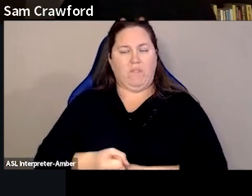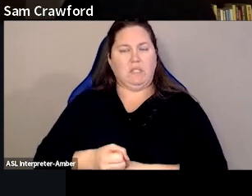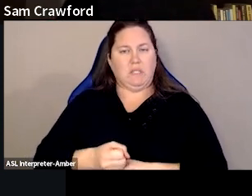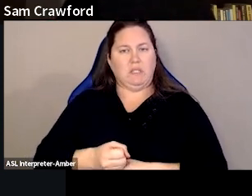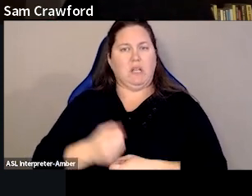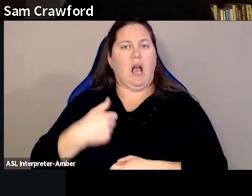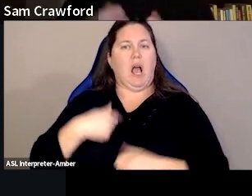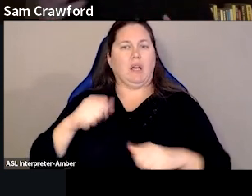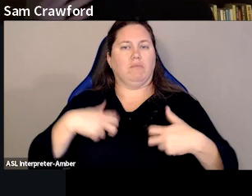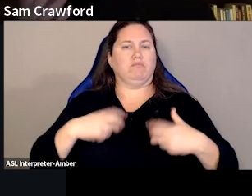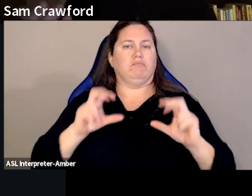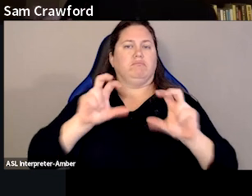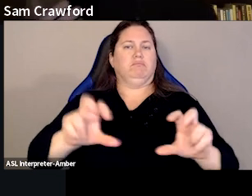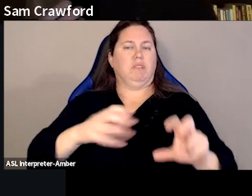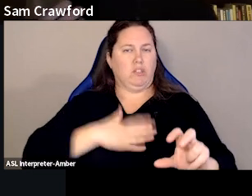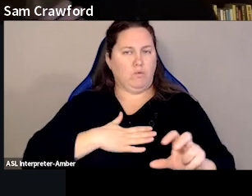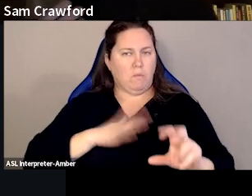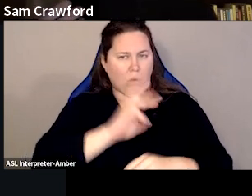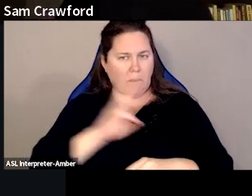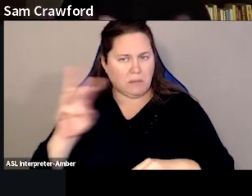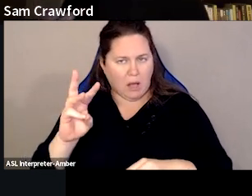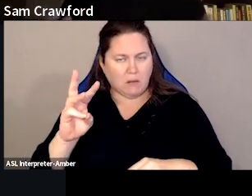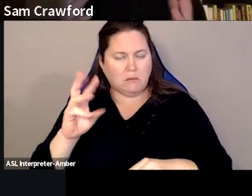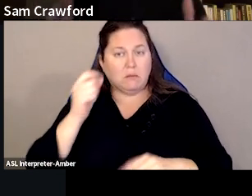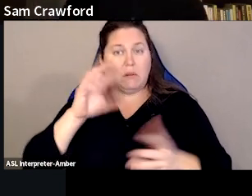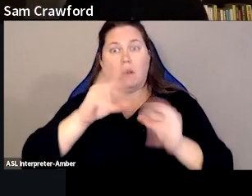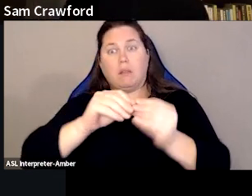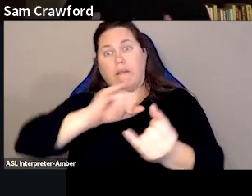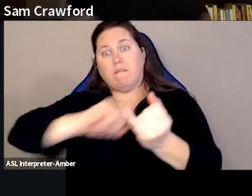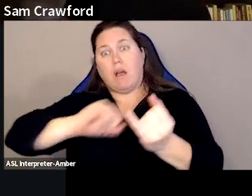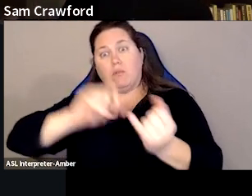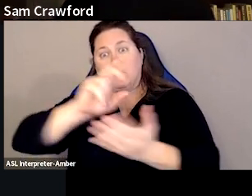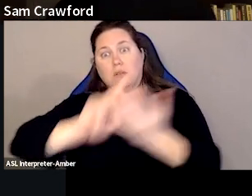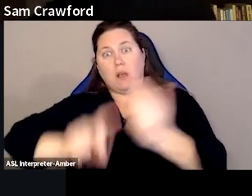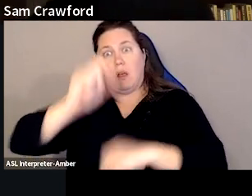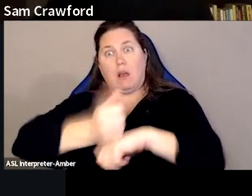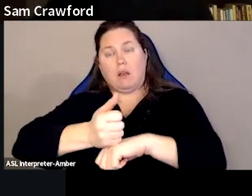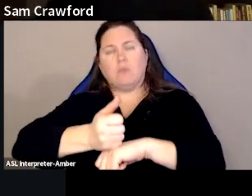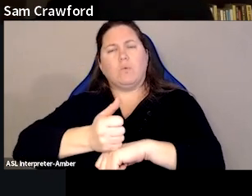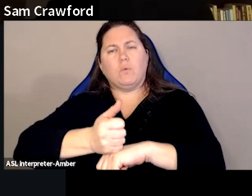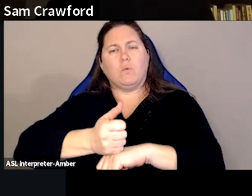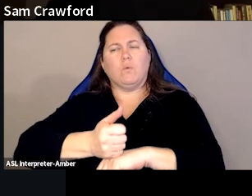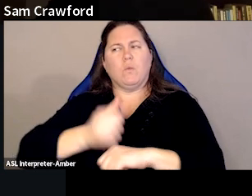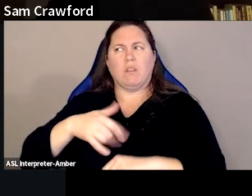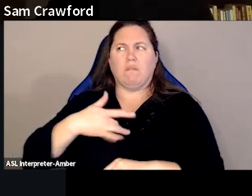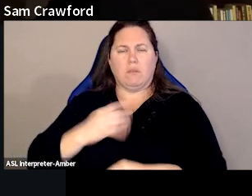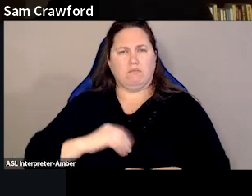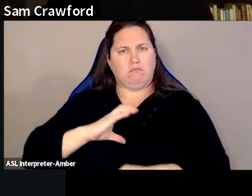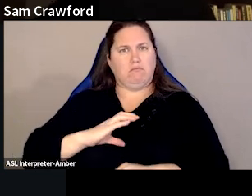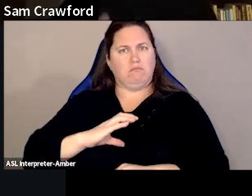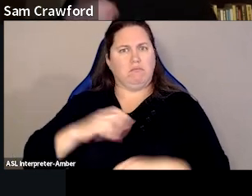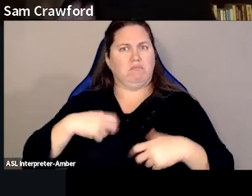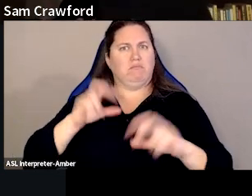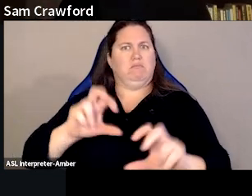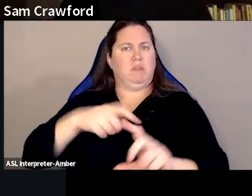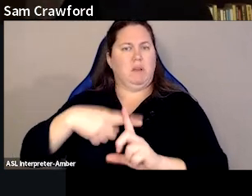website and the overall final design. And that is something I think we can all agree is a huge positive. I also think